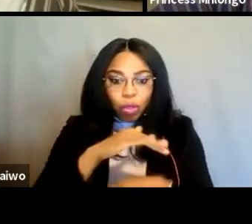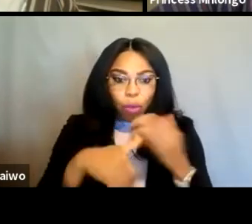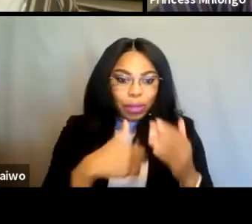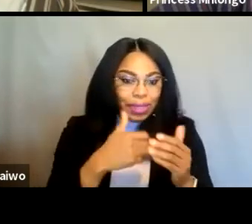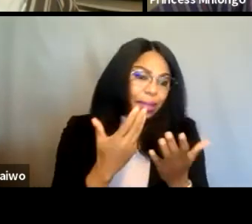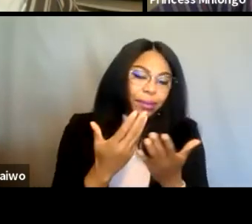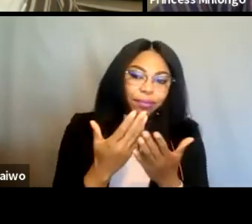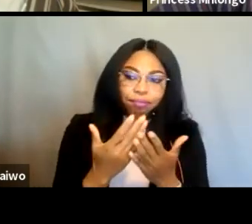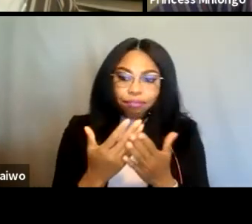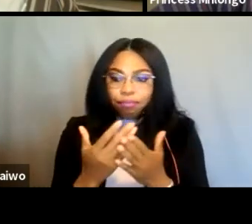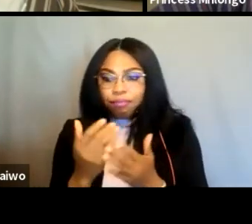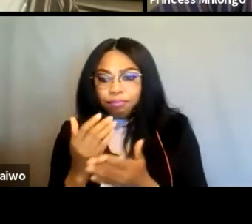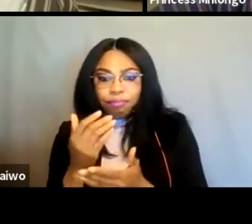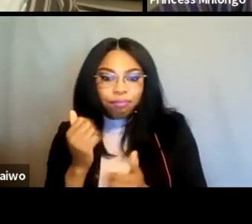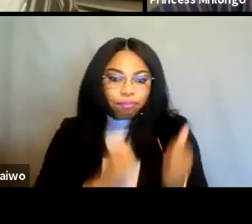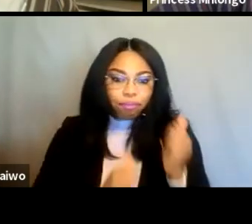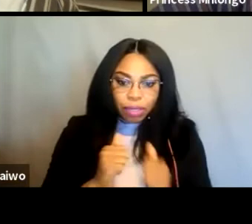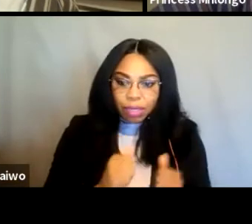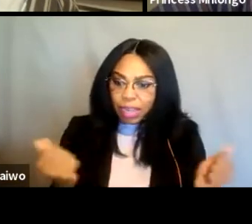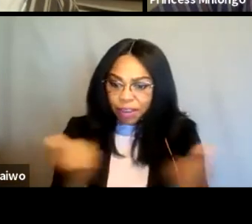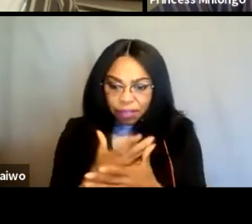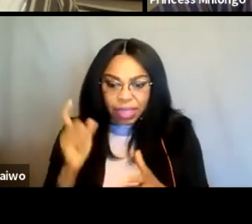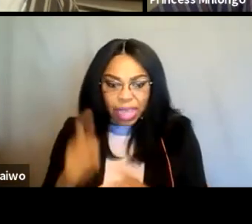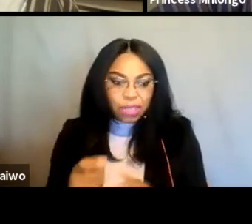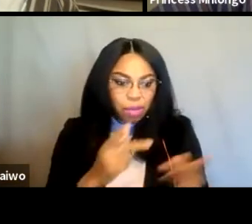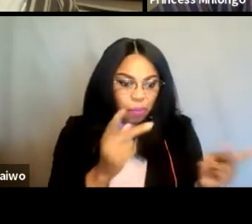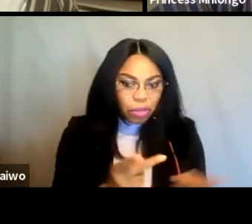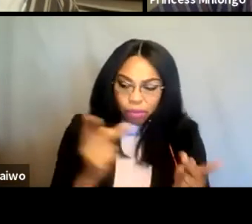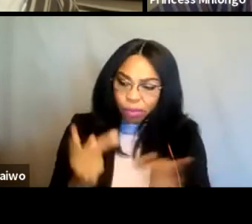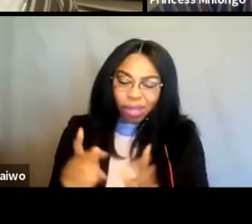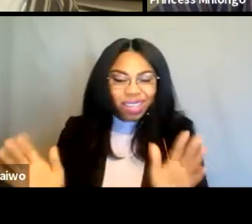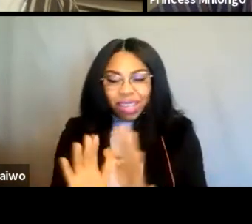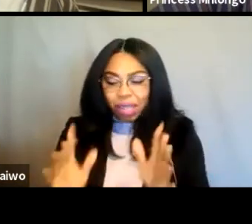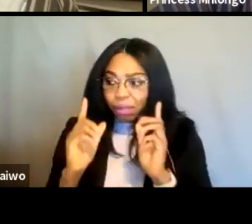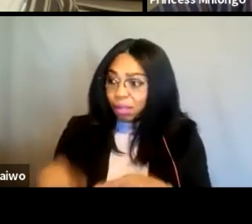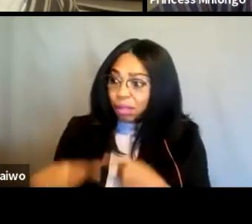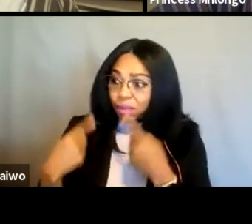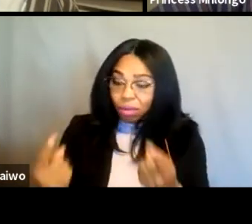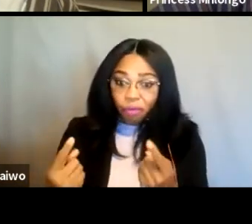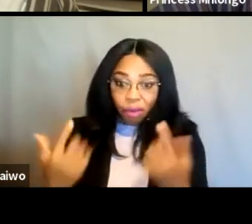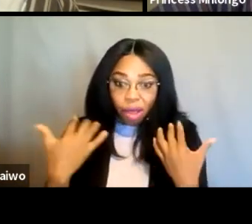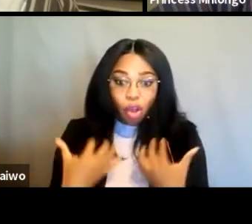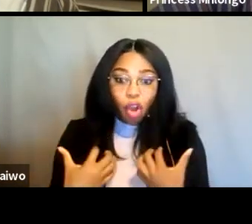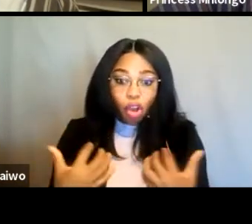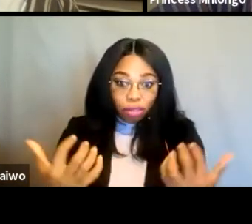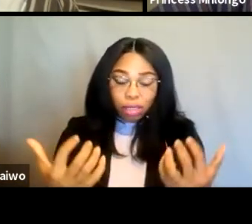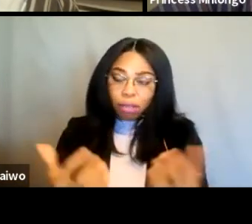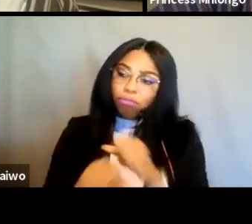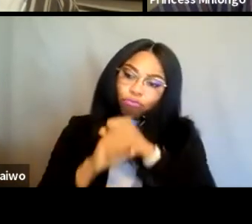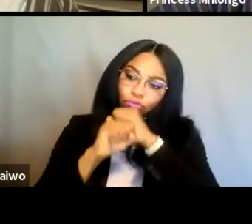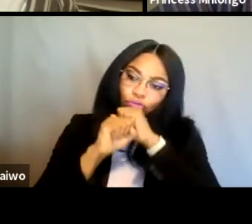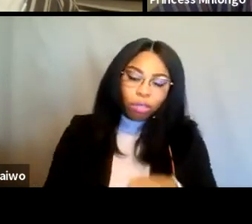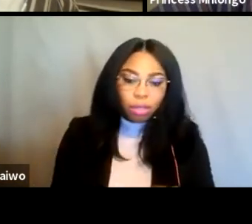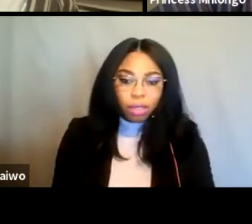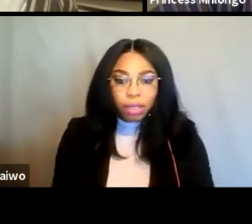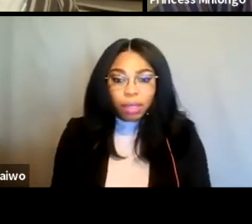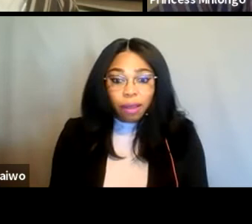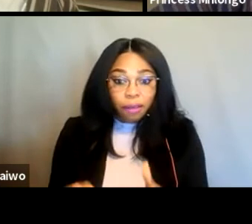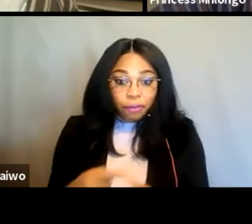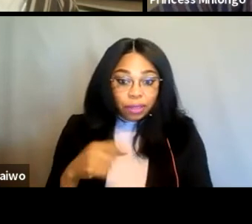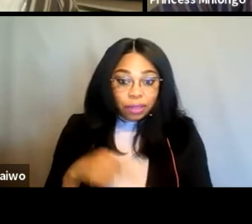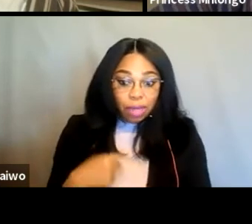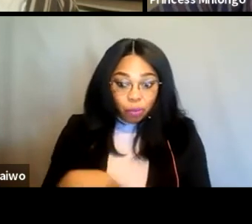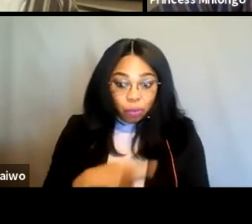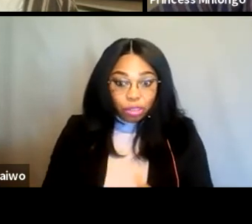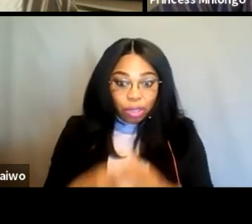about everything has to be procedure. And so far, audience have loved it. You know, before, when we first started, you know, people